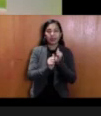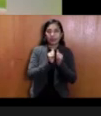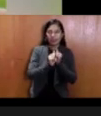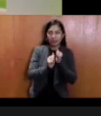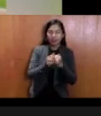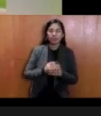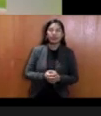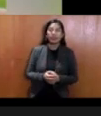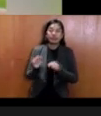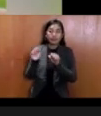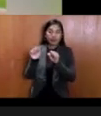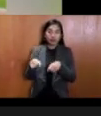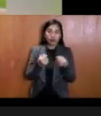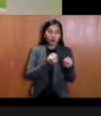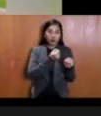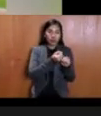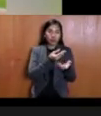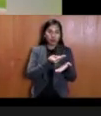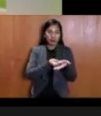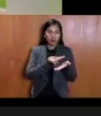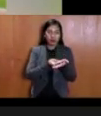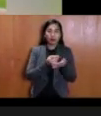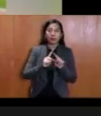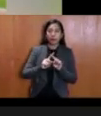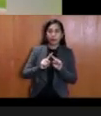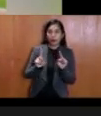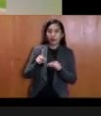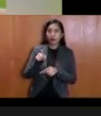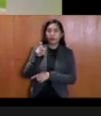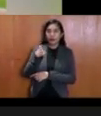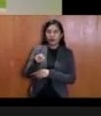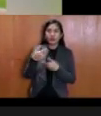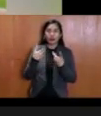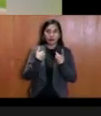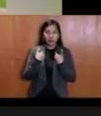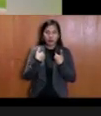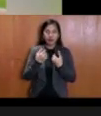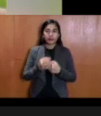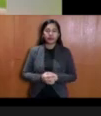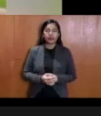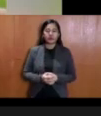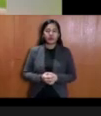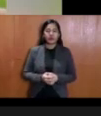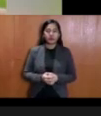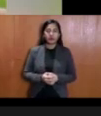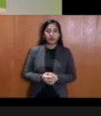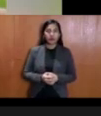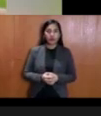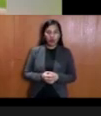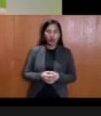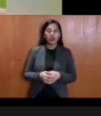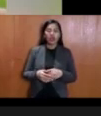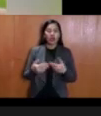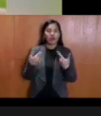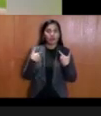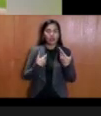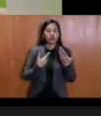they can finance, but they should have justification or a policy